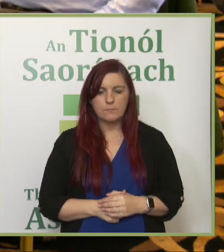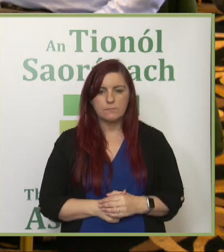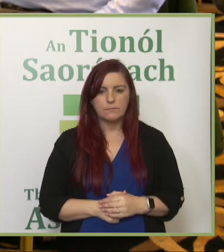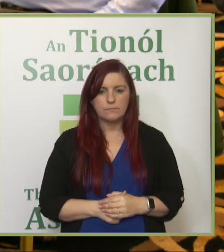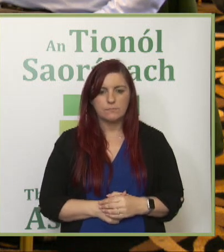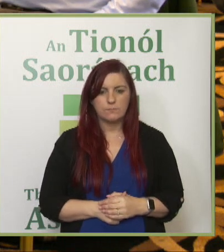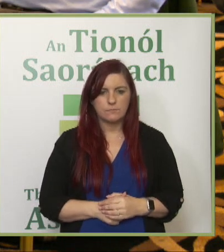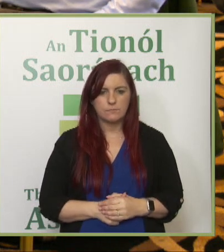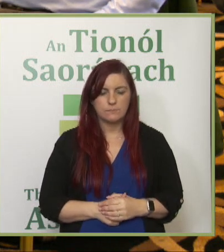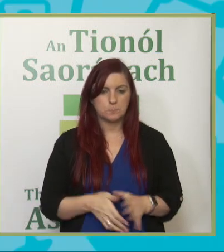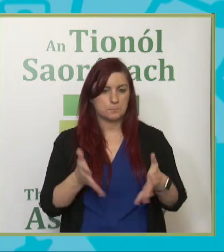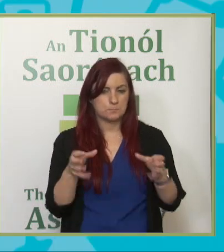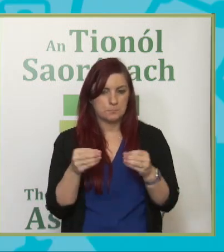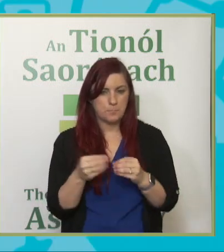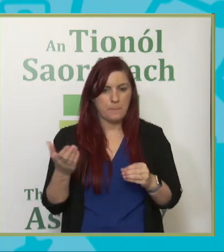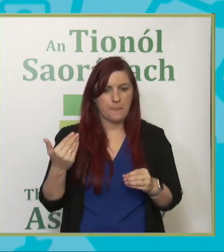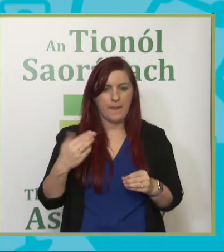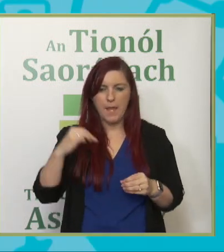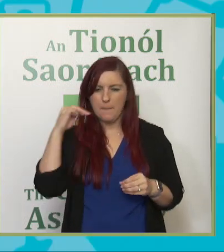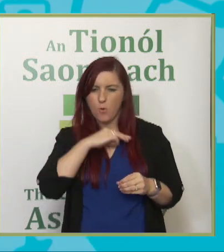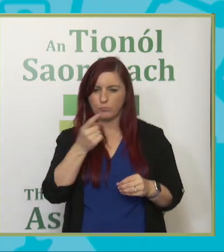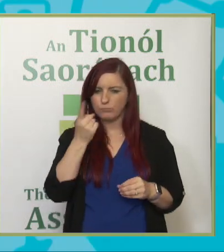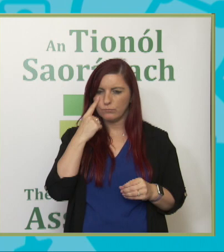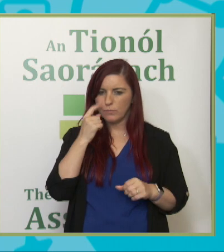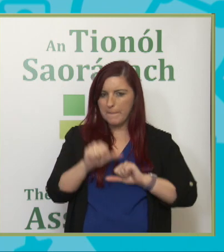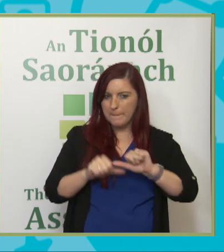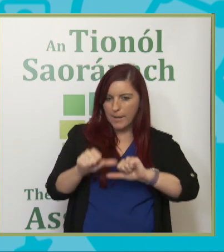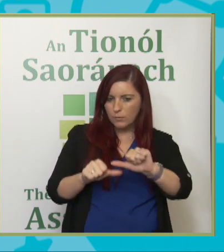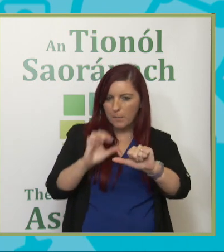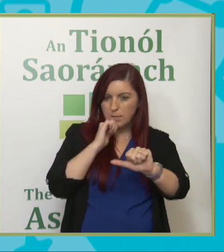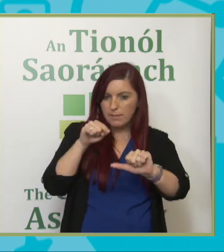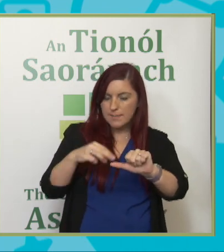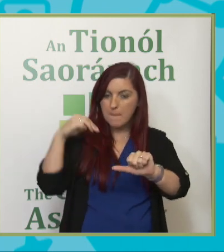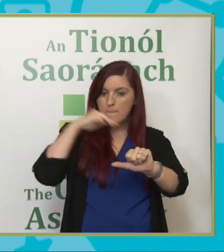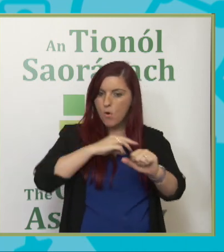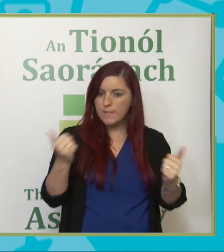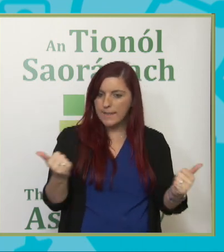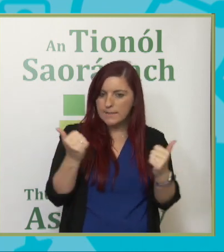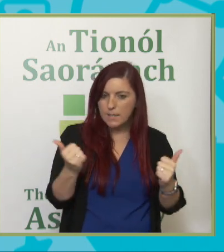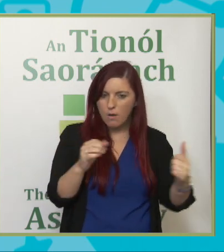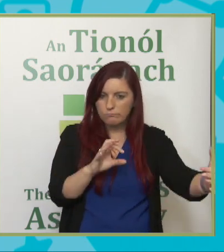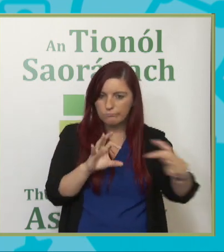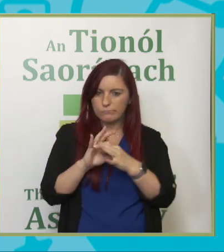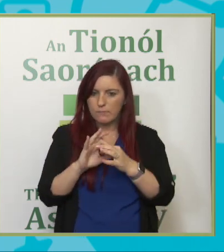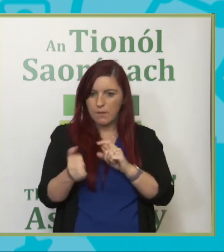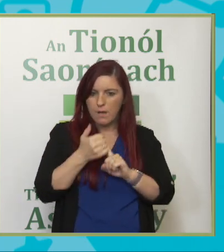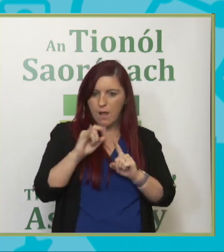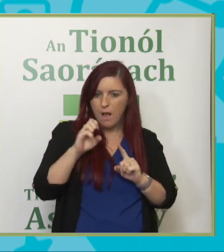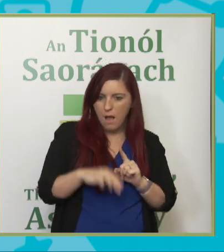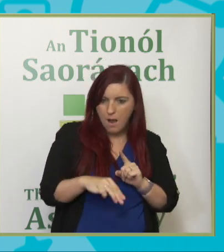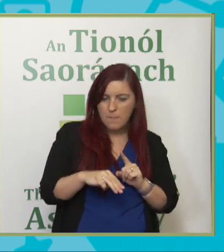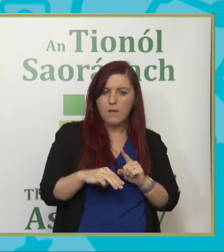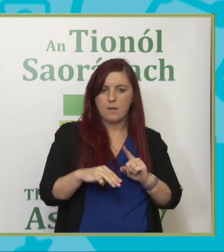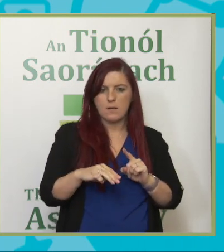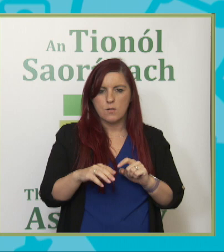So, as I mentioned earlier, it is important to measure patterns of drug use, as this can be an important indicator of drug-related harm. And now I'm going to